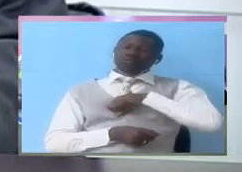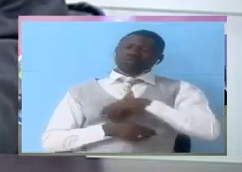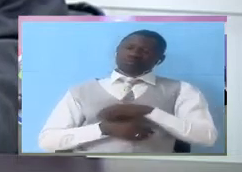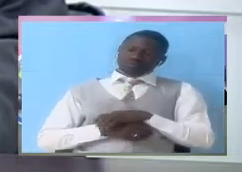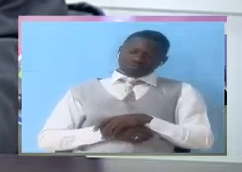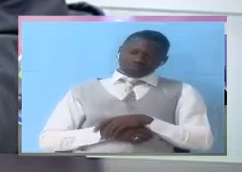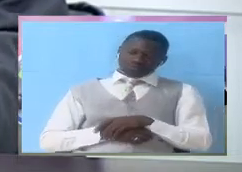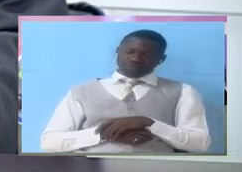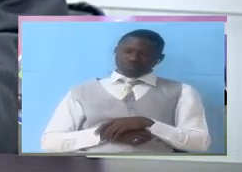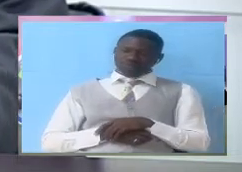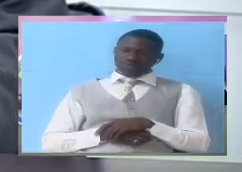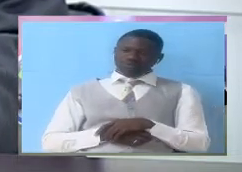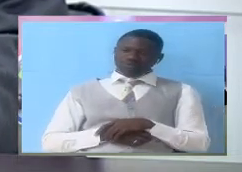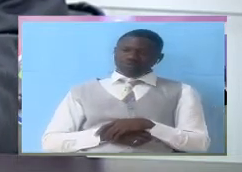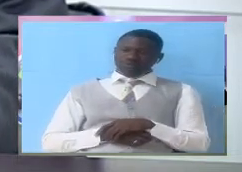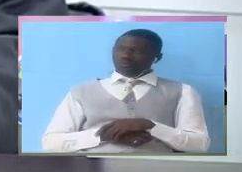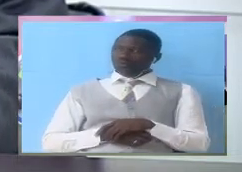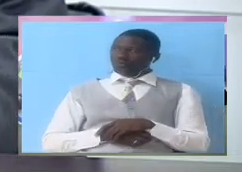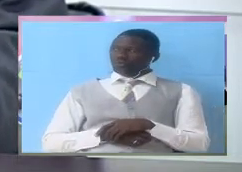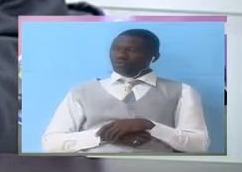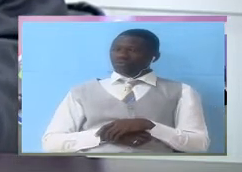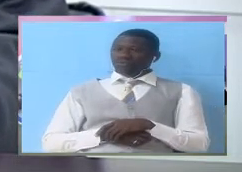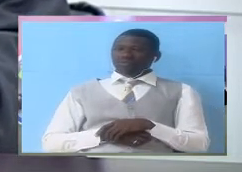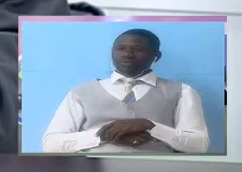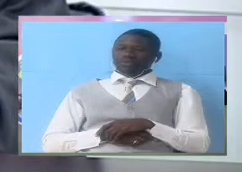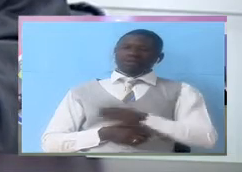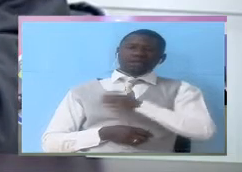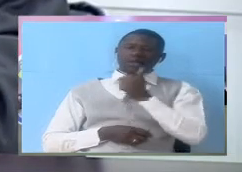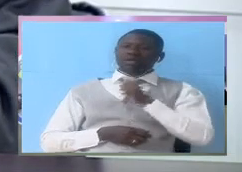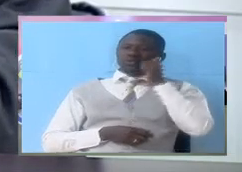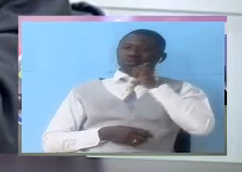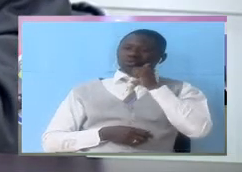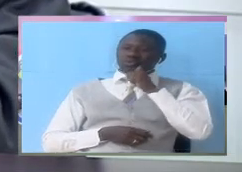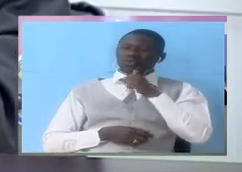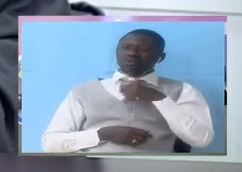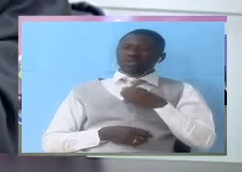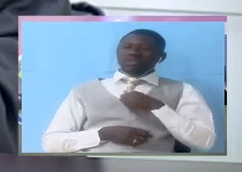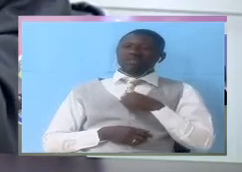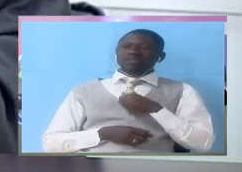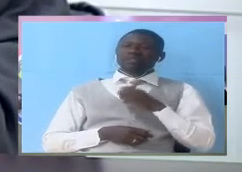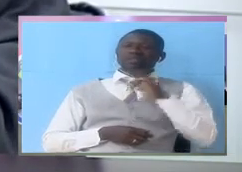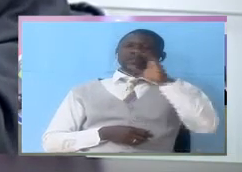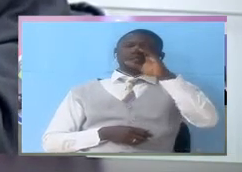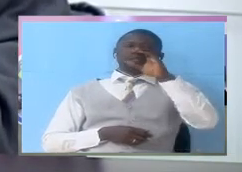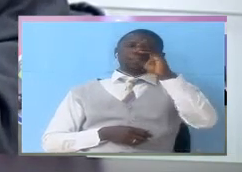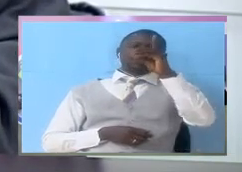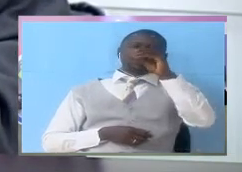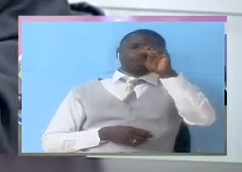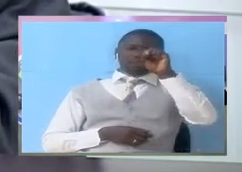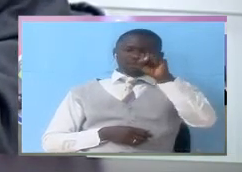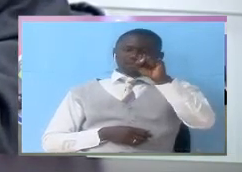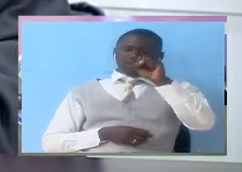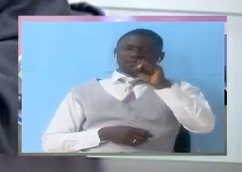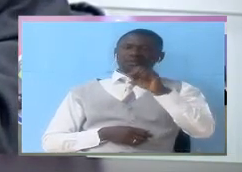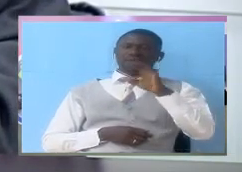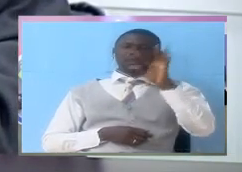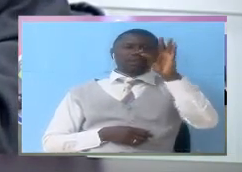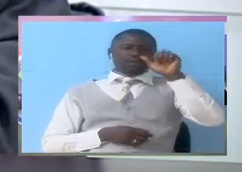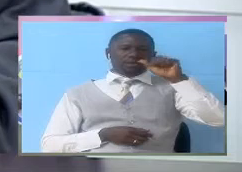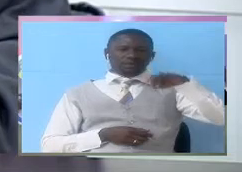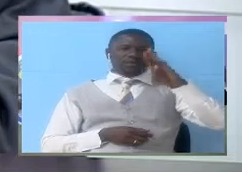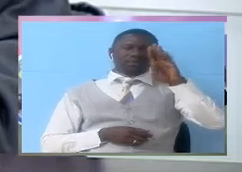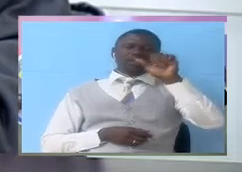defa mbir min ci li nga xamné mo wër kalam rek. And use his liaison who was the chief of defense staff then. Dal di jëfo ki nga xamné ni mo nekkon